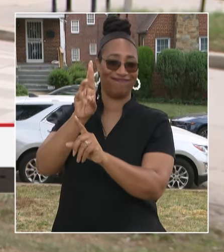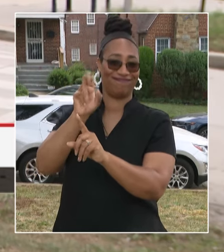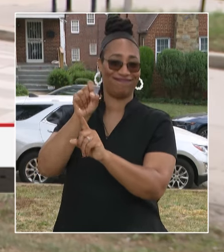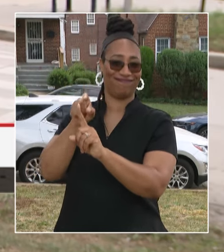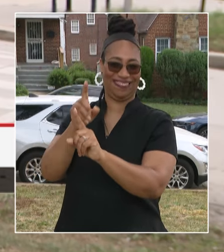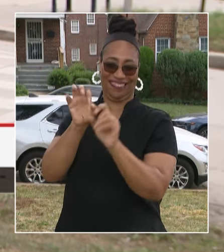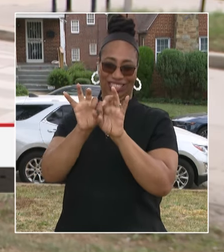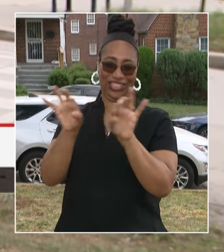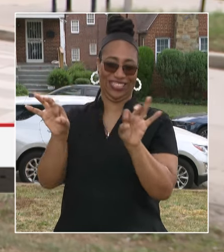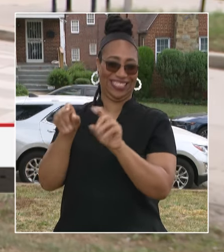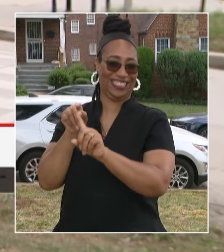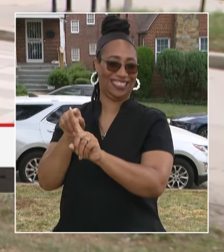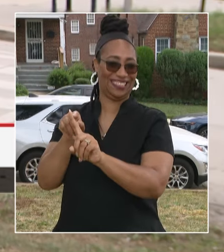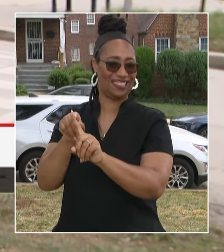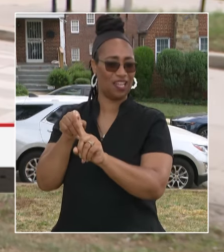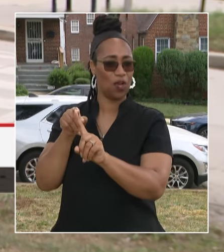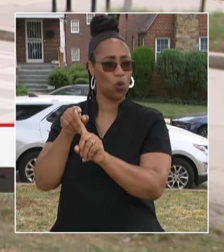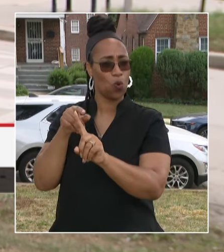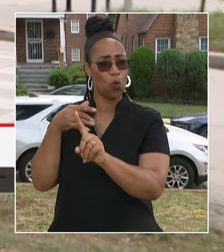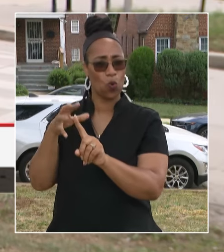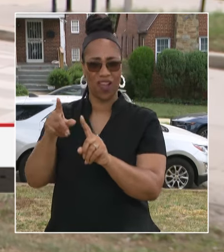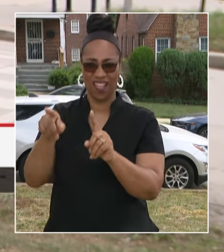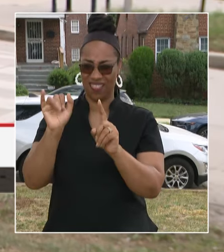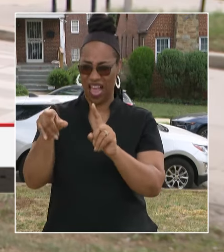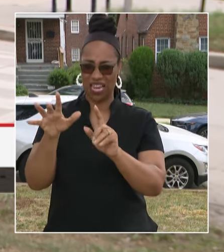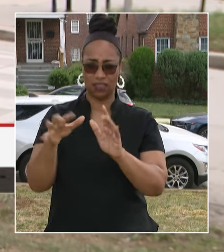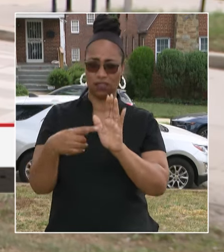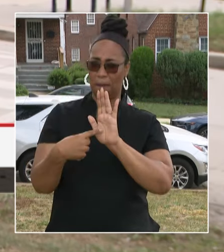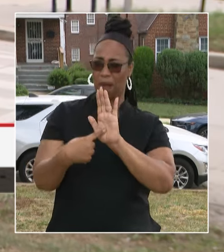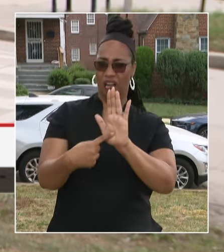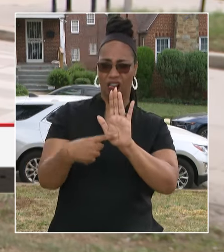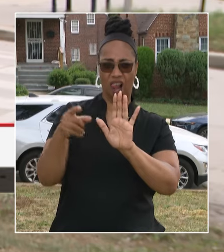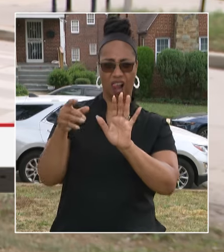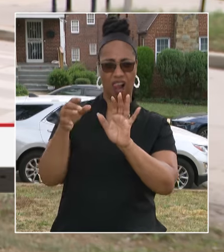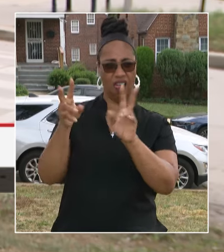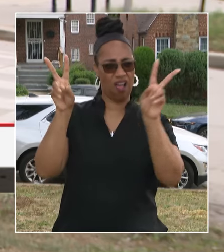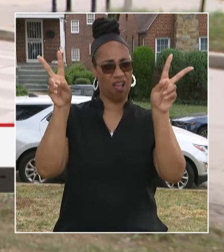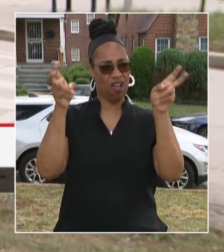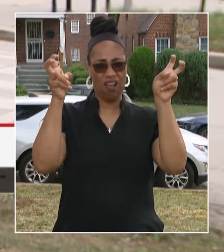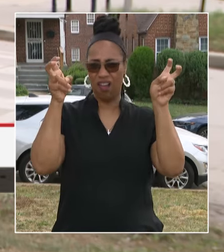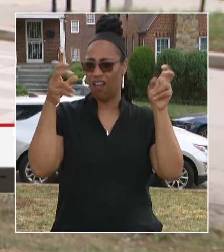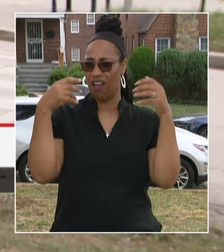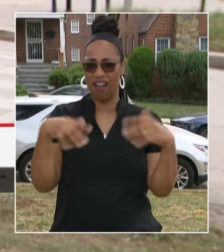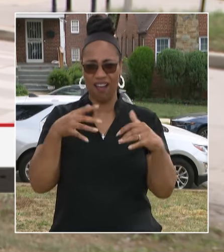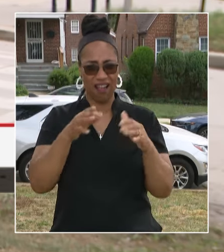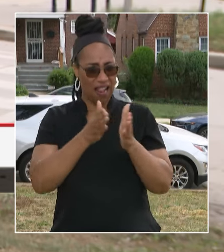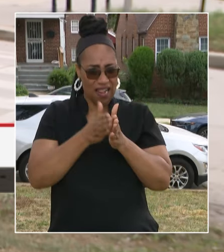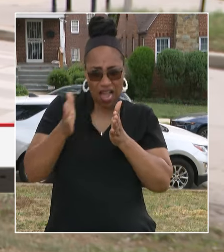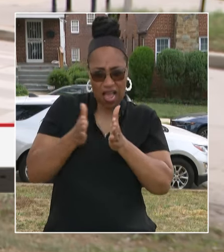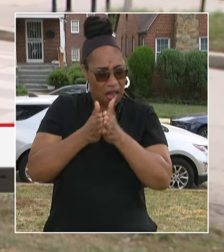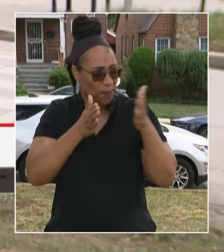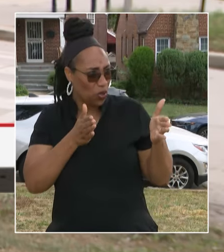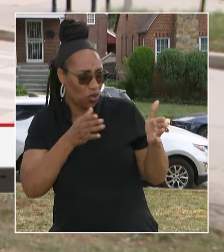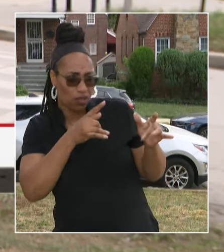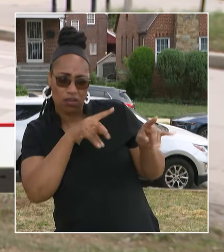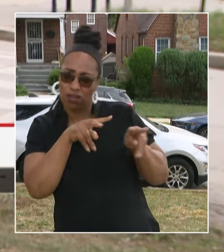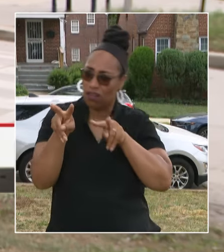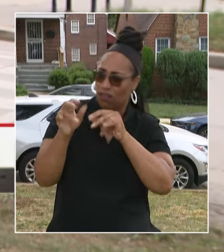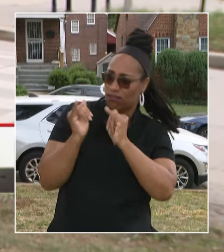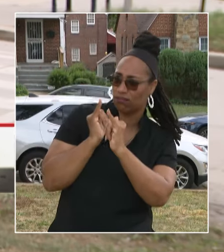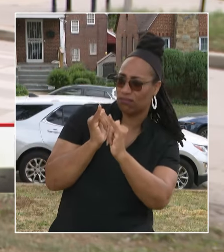to emulate, in recognition of his many years of service to the District of Columbia. William R. Spaulding passed away on